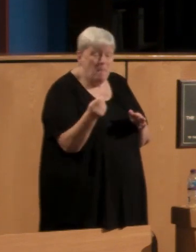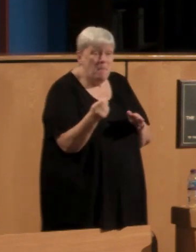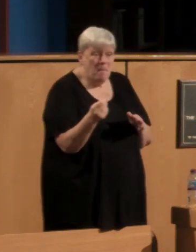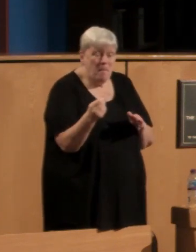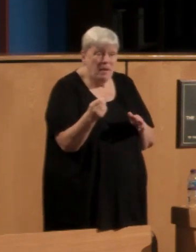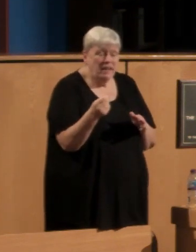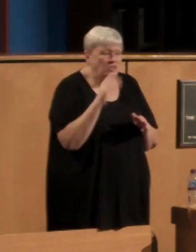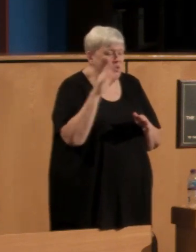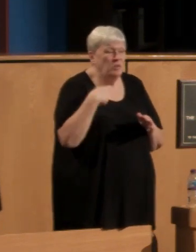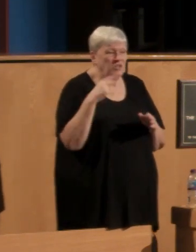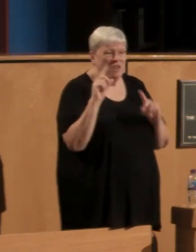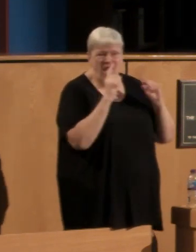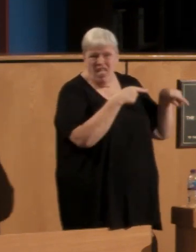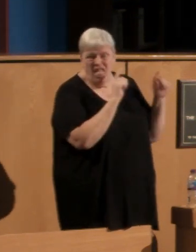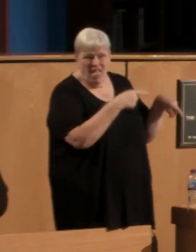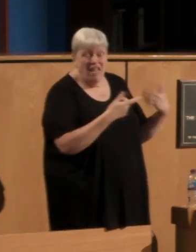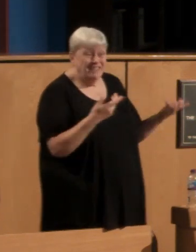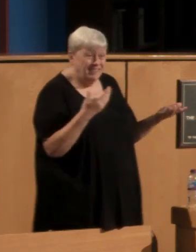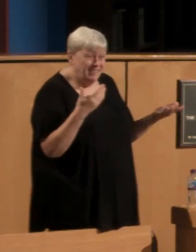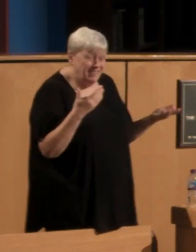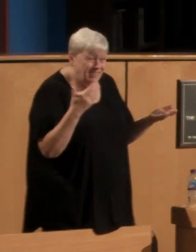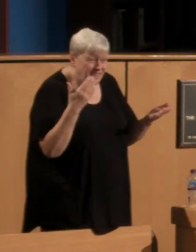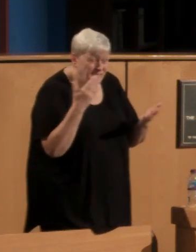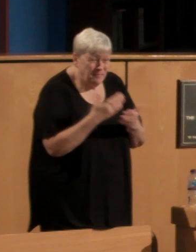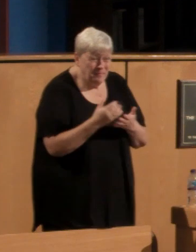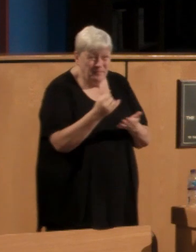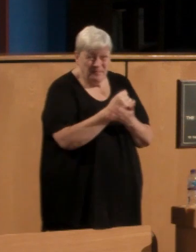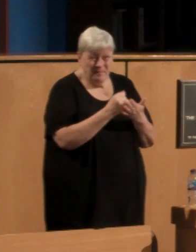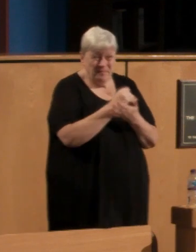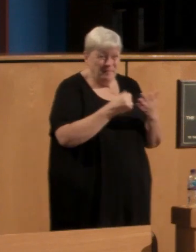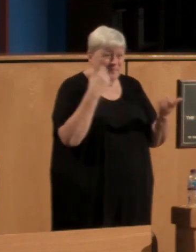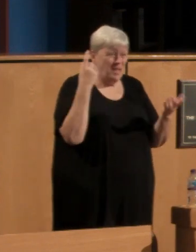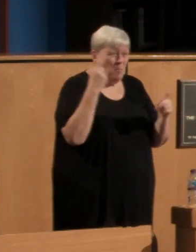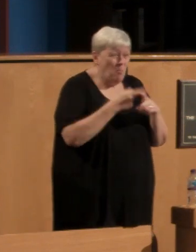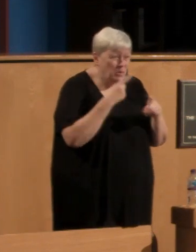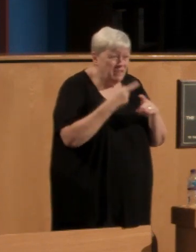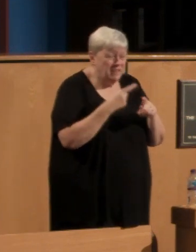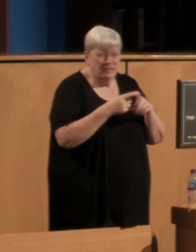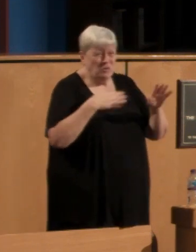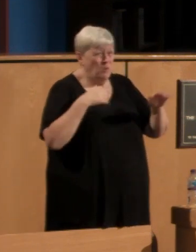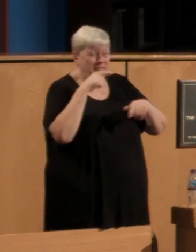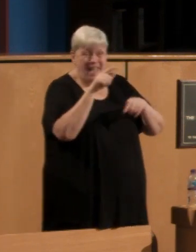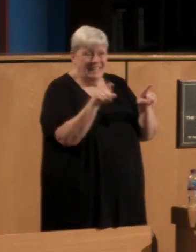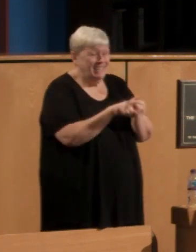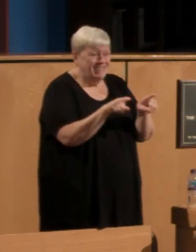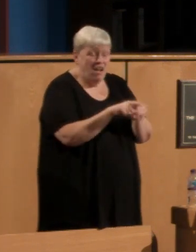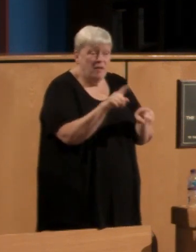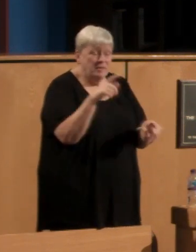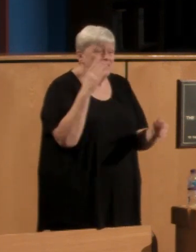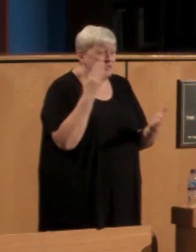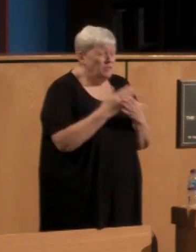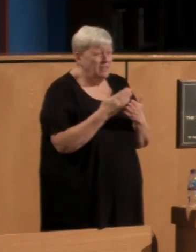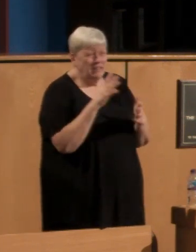that and not just be, you know, because there's also this toxic positivity thing. So you don't want to go down that route either. So it's